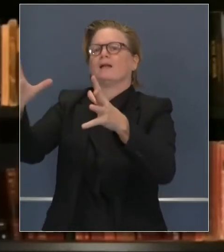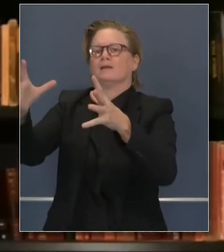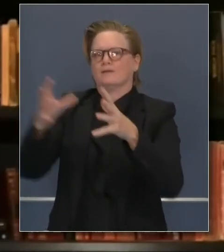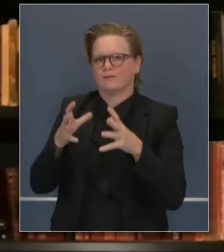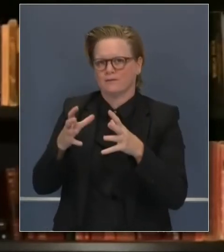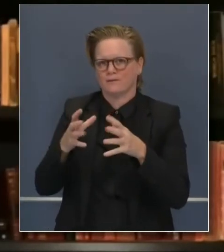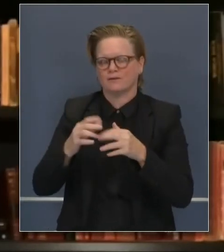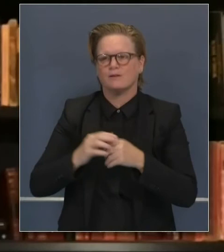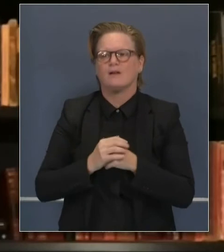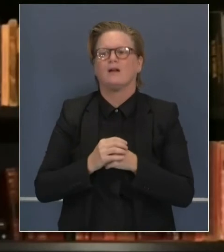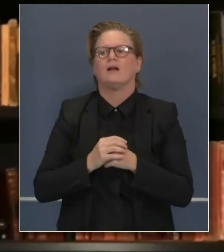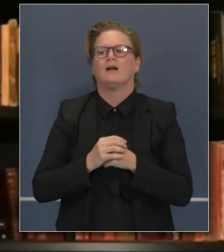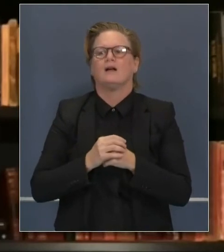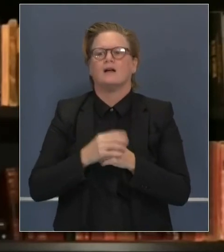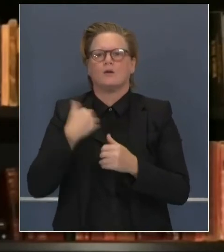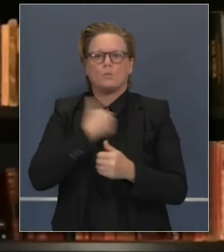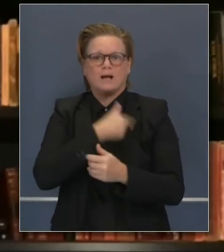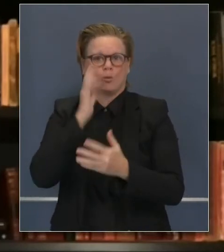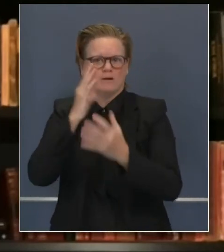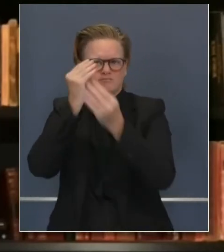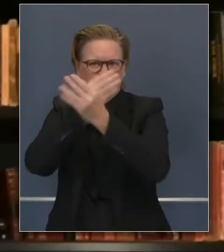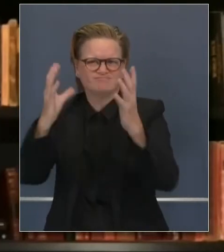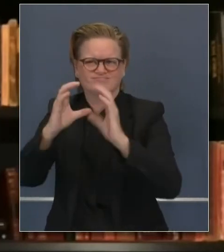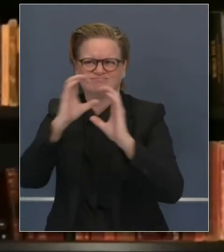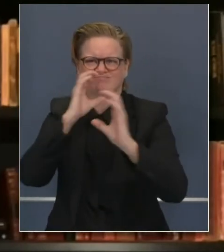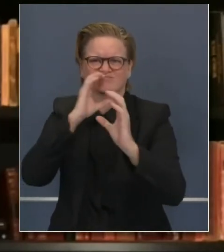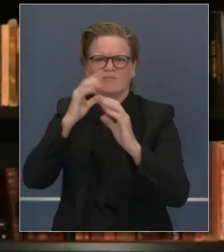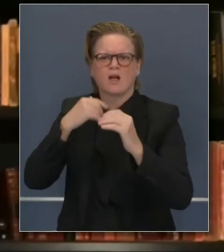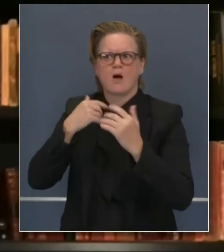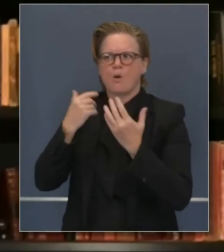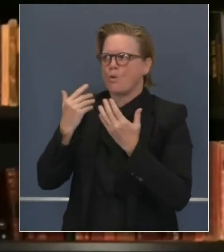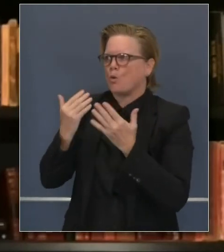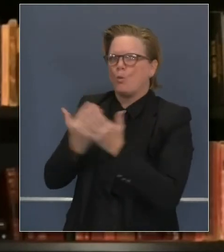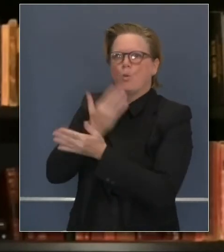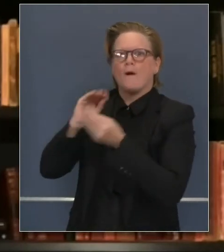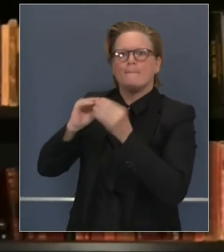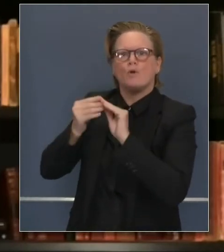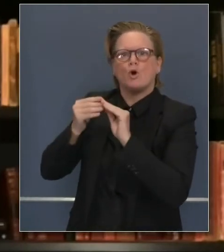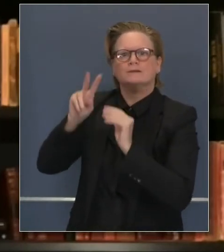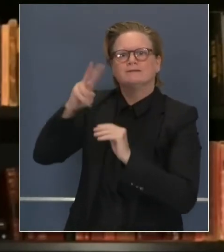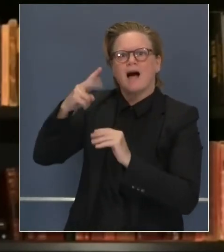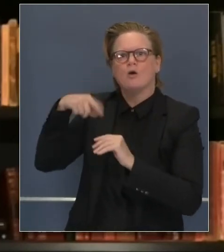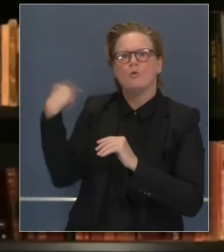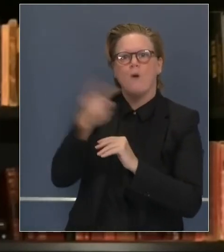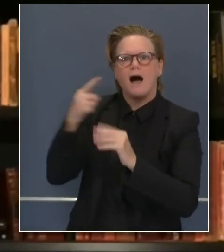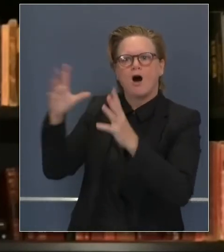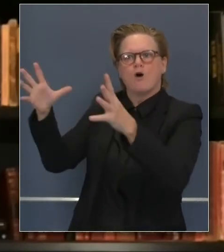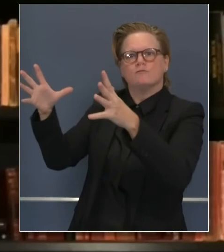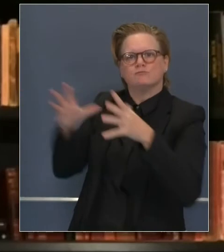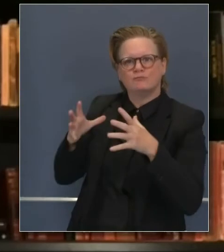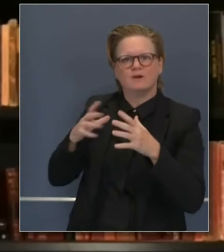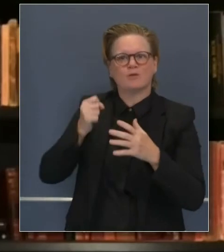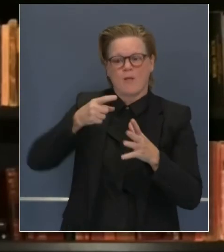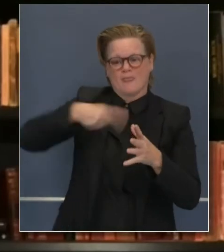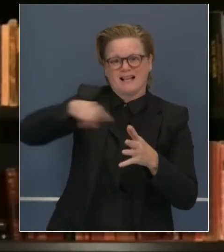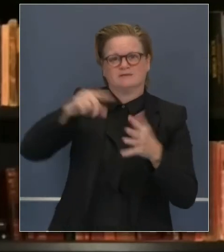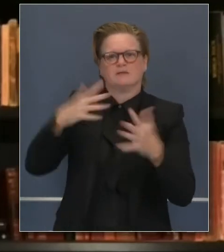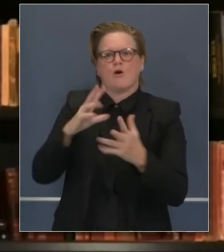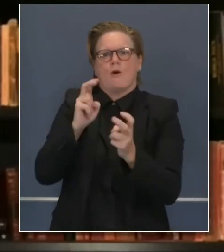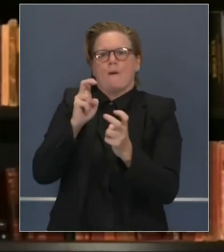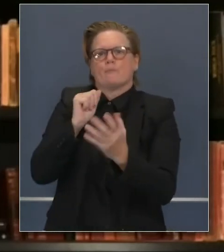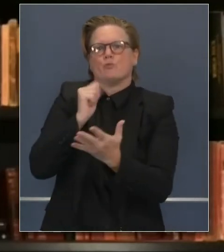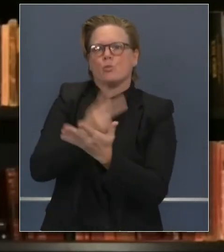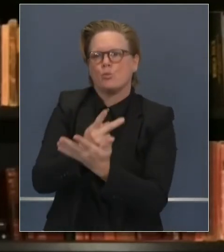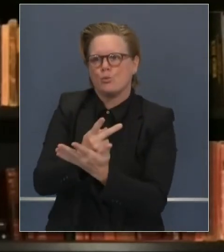very transparent way. Moderna, still waiting for approval. Once they have approval as well, they will have more clarity in terms of the availability